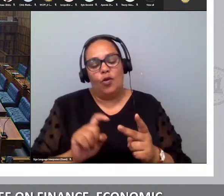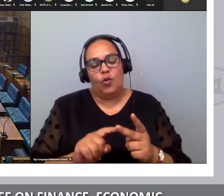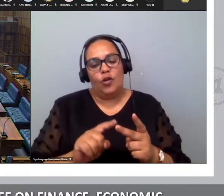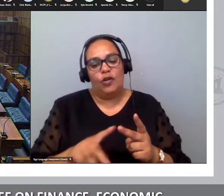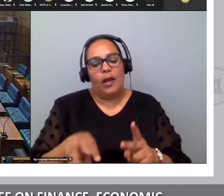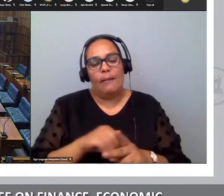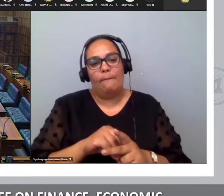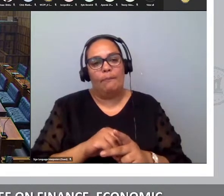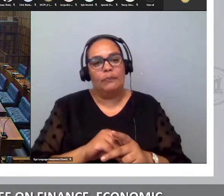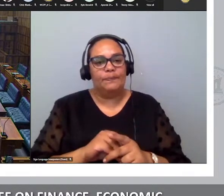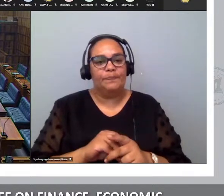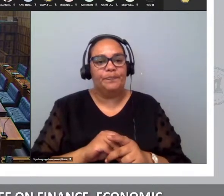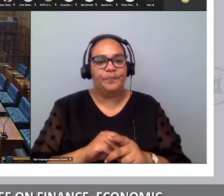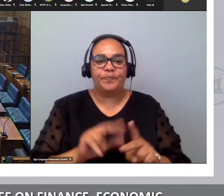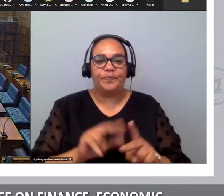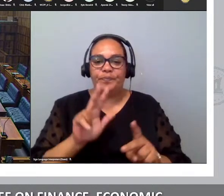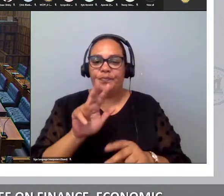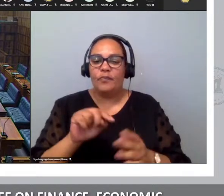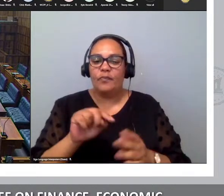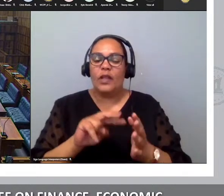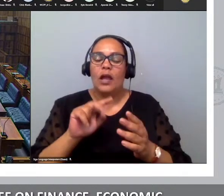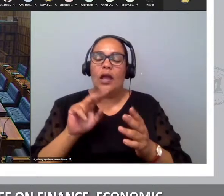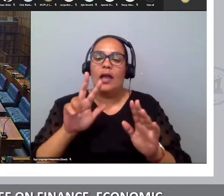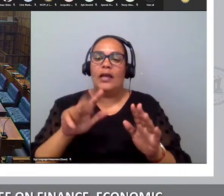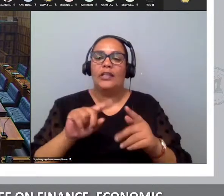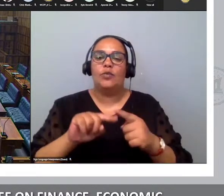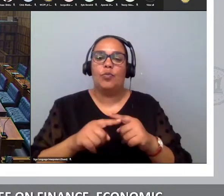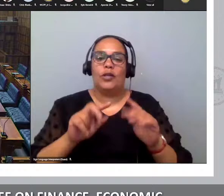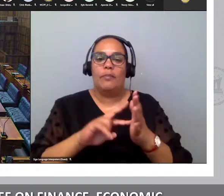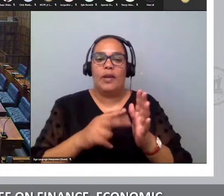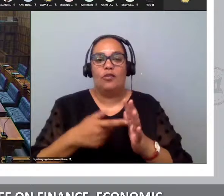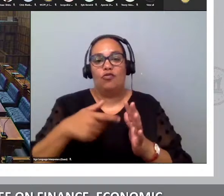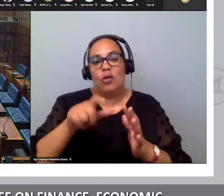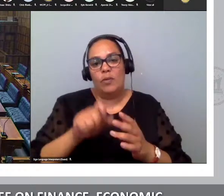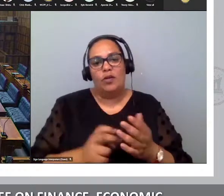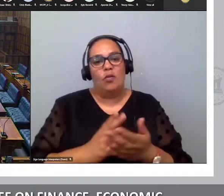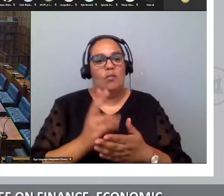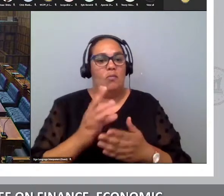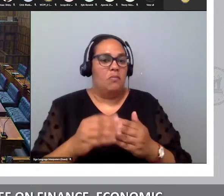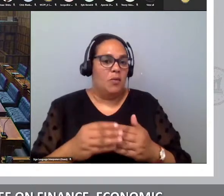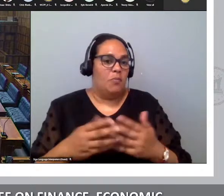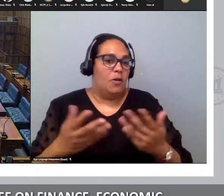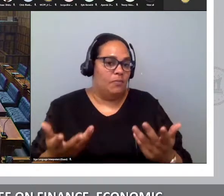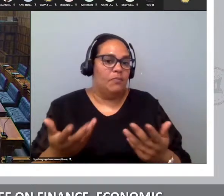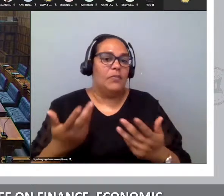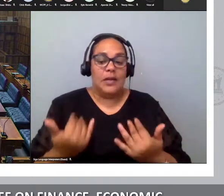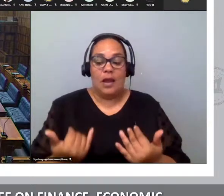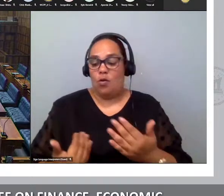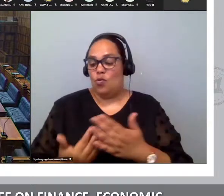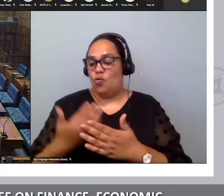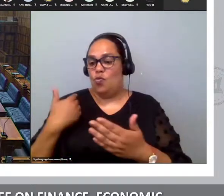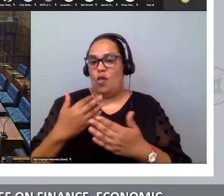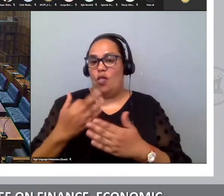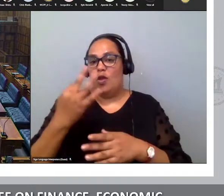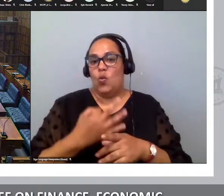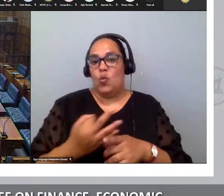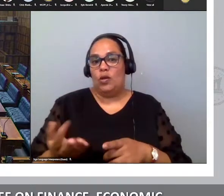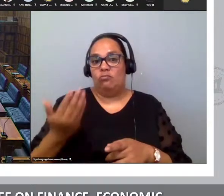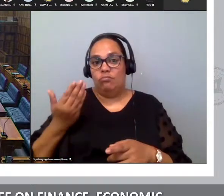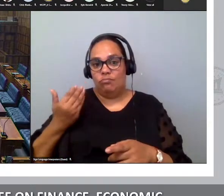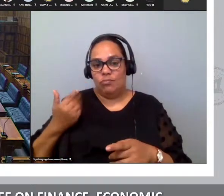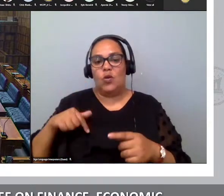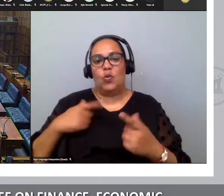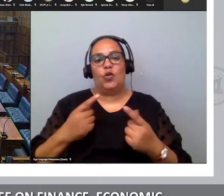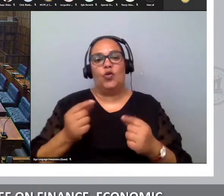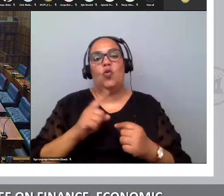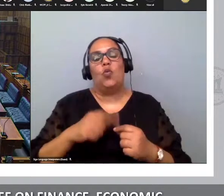regarding the eighto plan uh chairperson and honorable members uh as recent as 3 weeks ago we convened